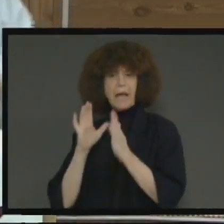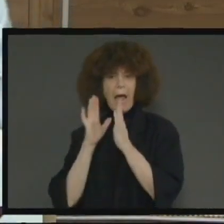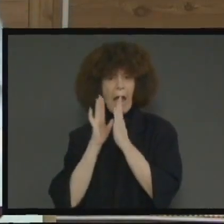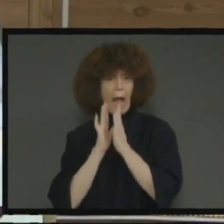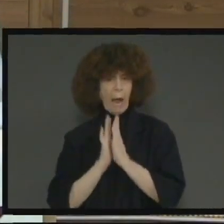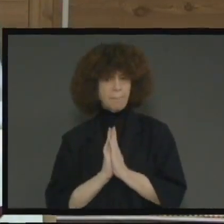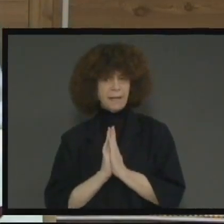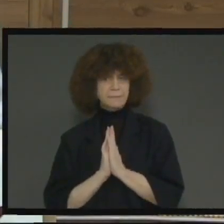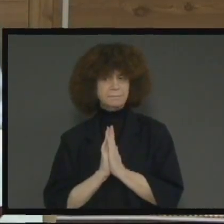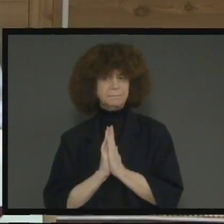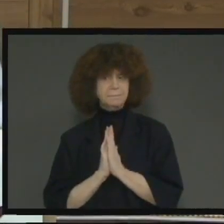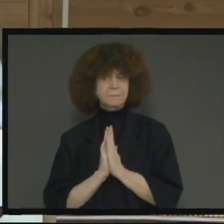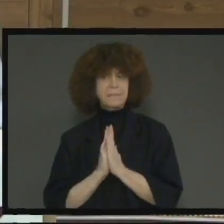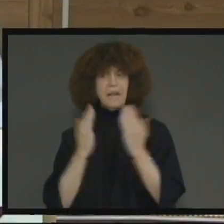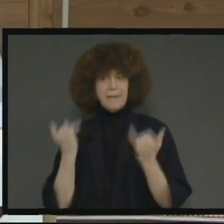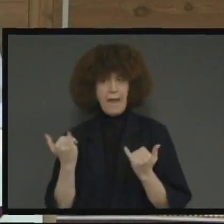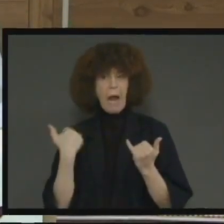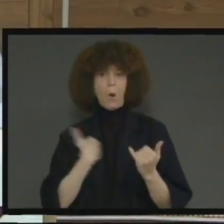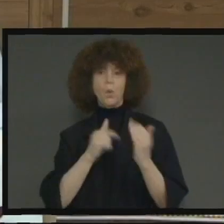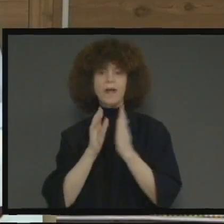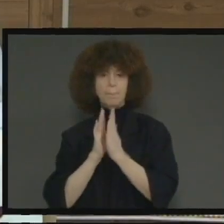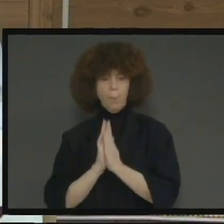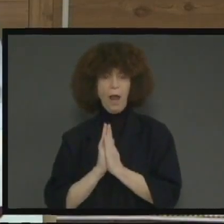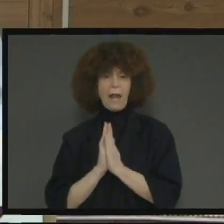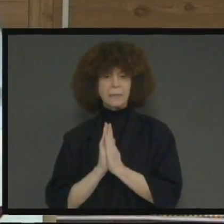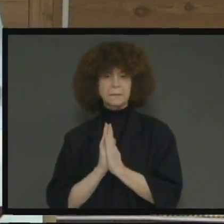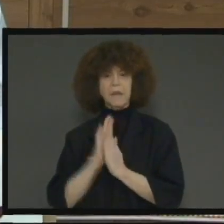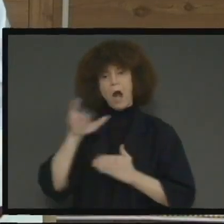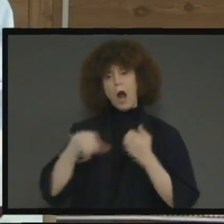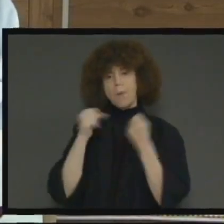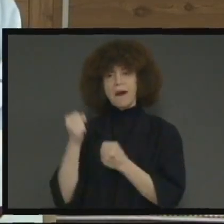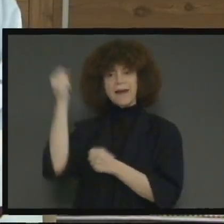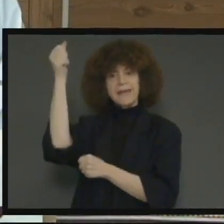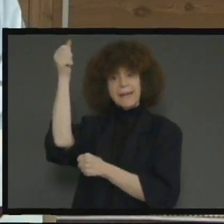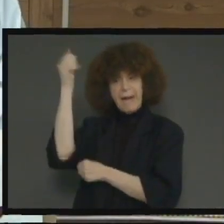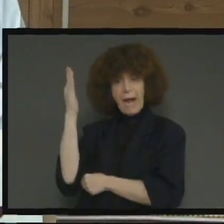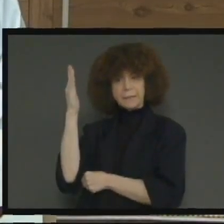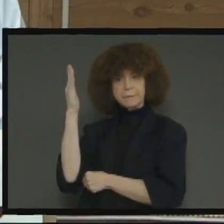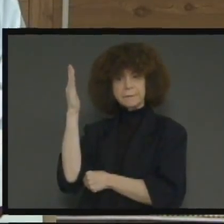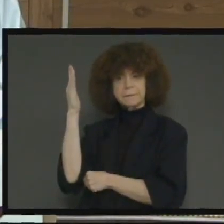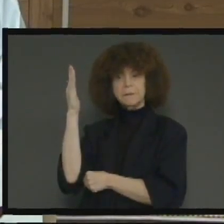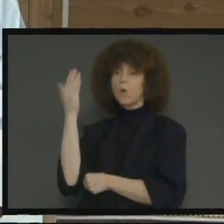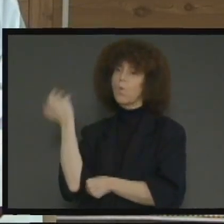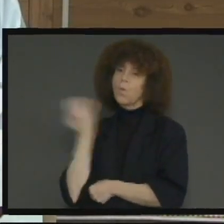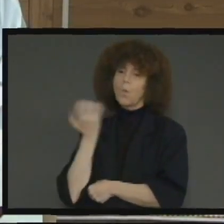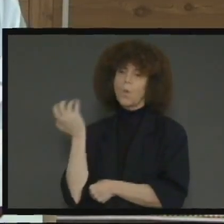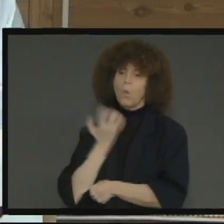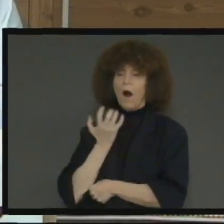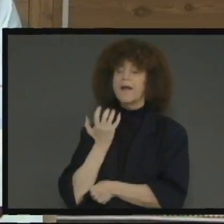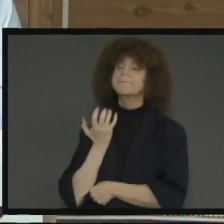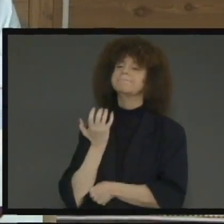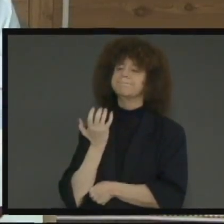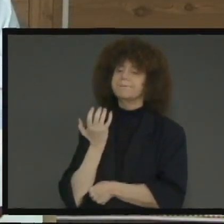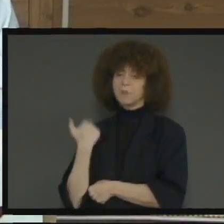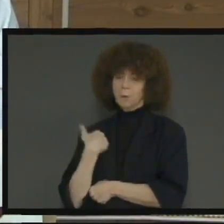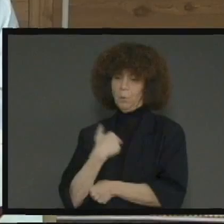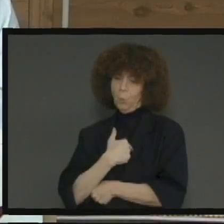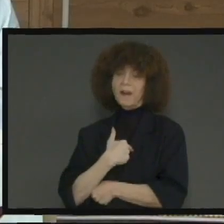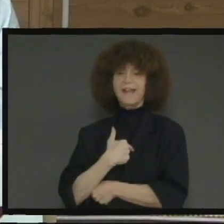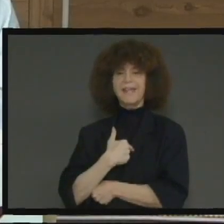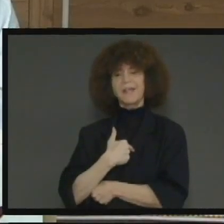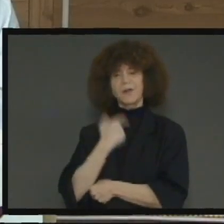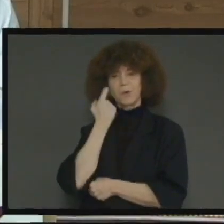are times when others are not repentant of their sins, when we ourselves are unrepentant of our sins. And so we should